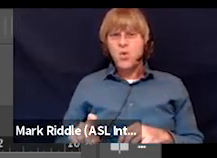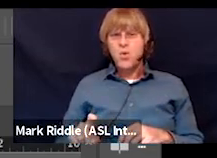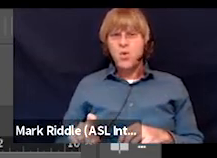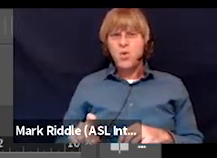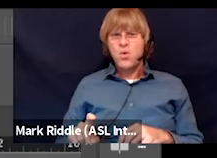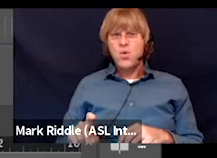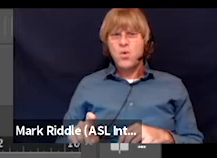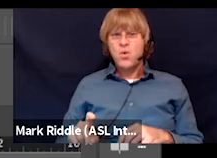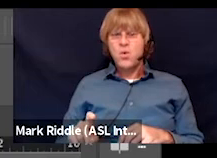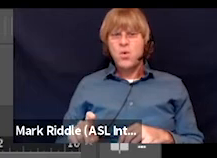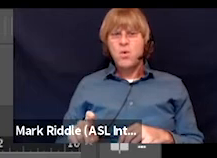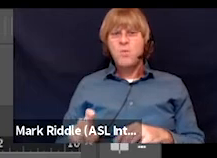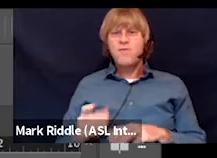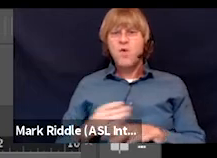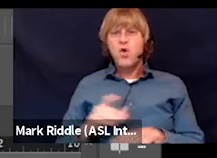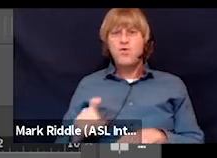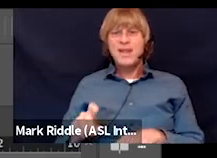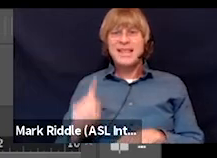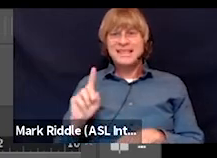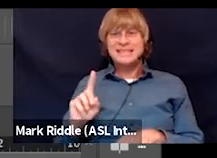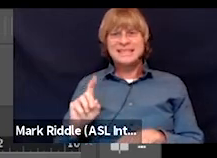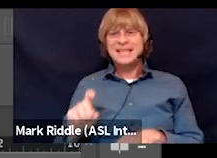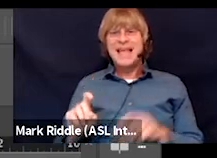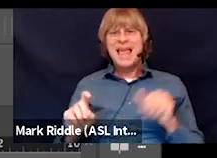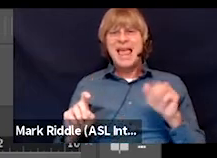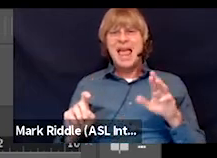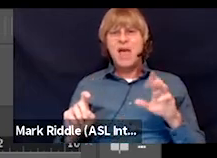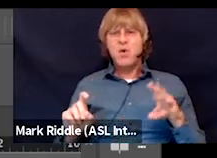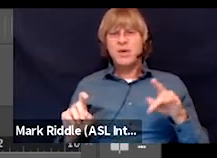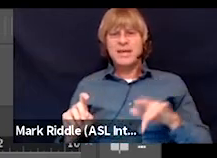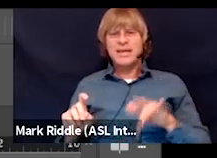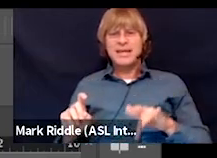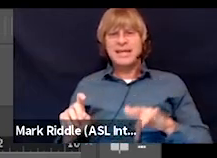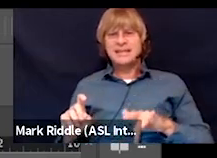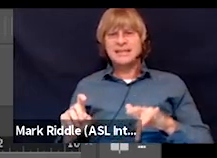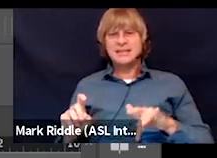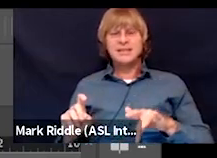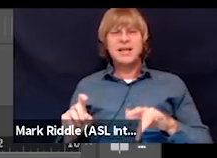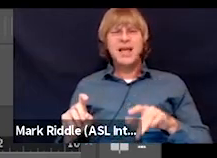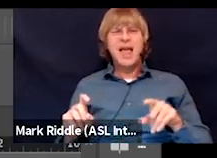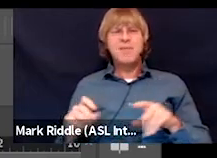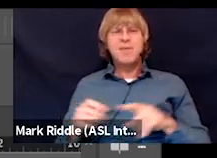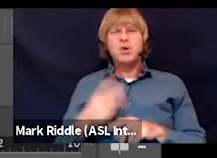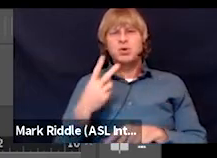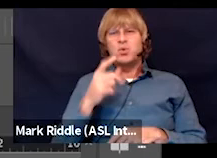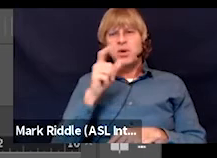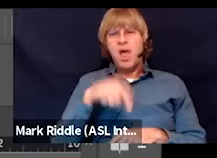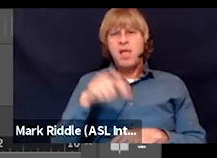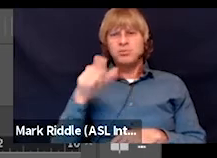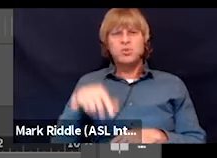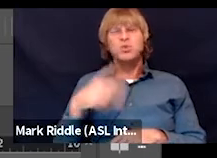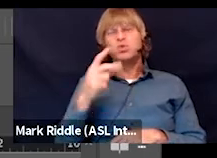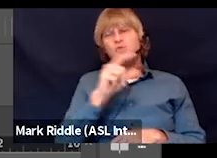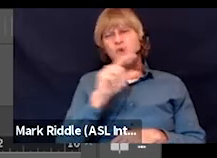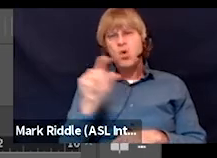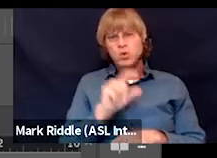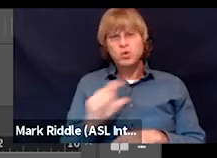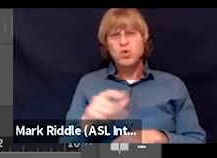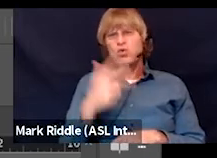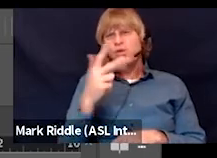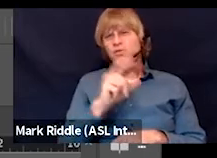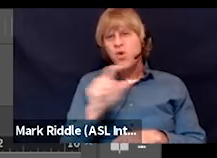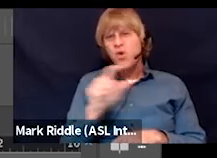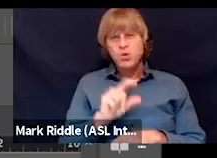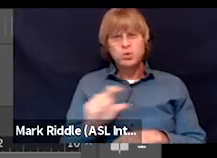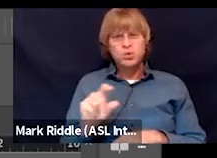before releasing your mouse. I use my arrow keys, and I've made 2 columns or 2 rows, 3